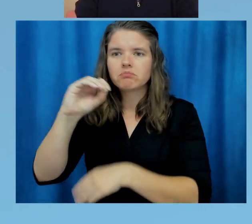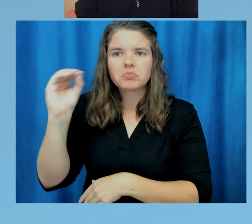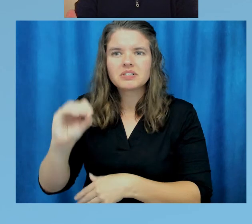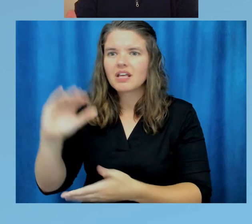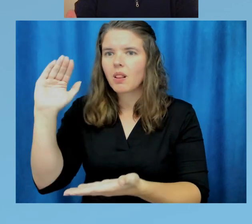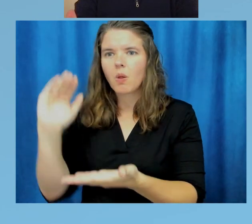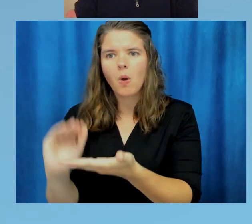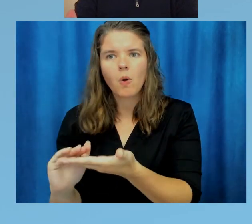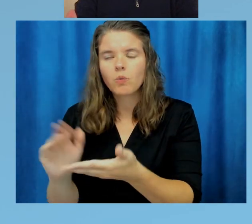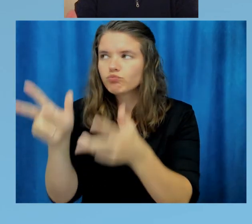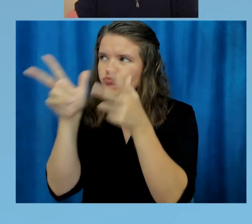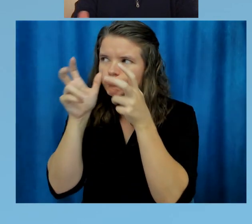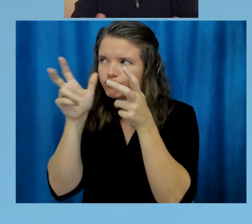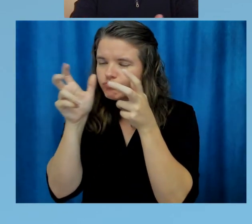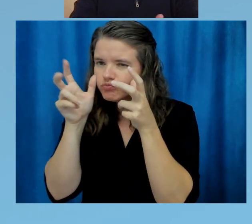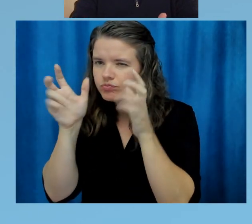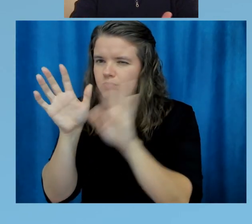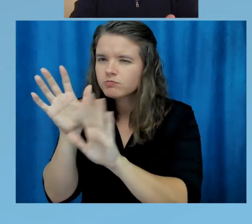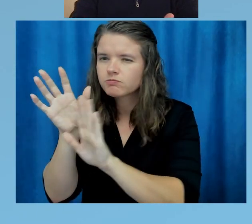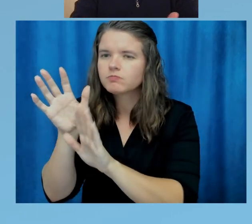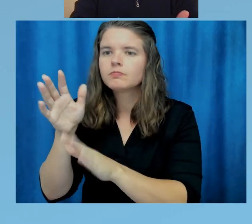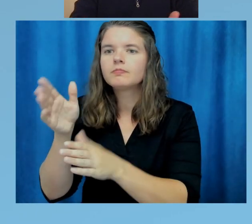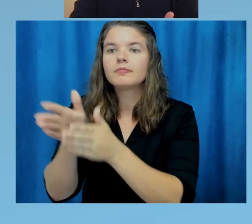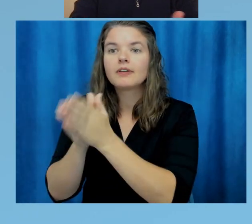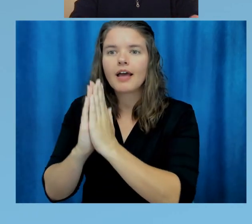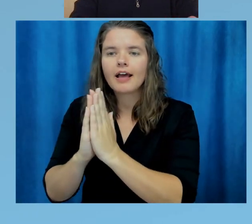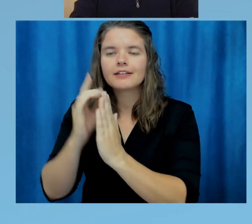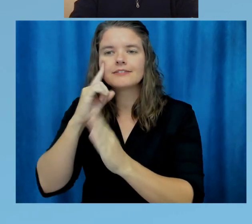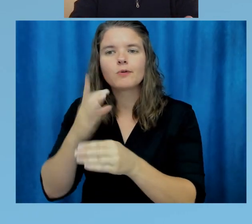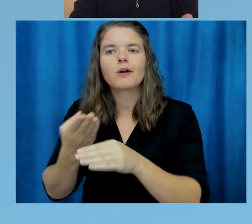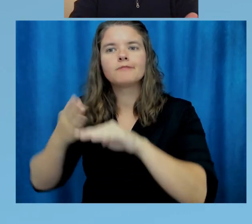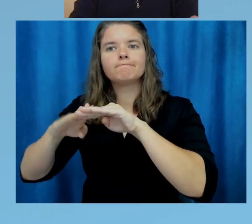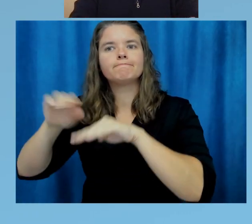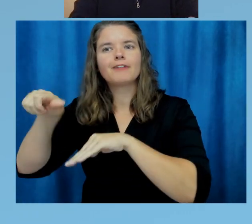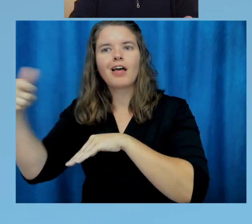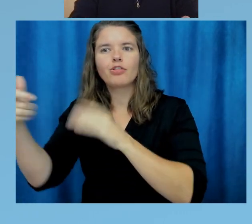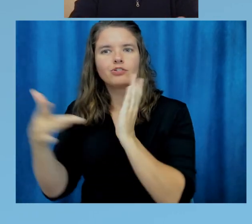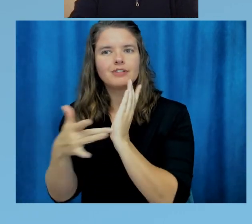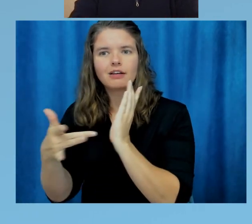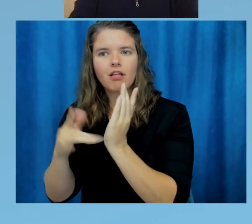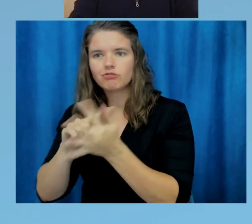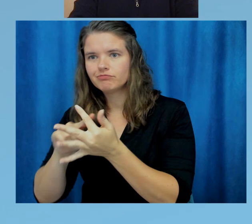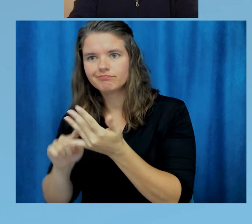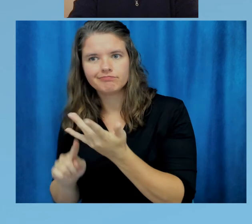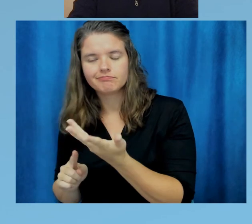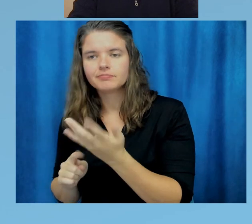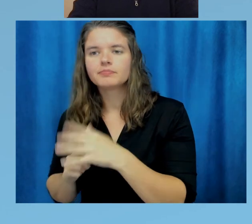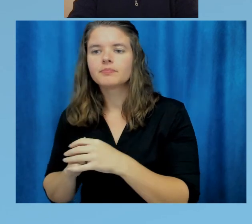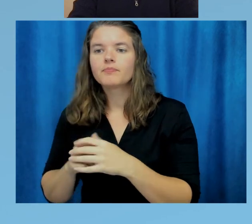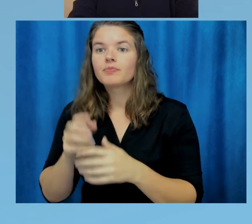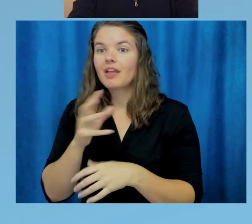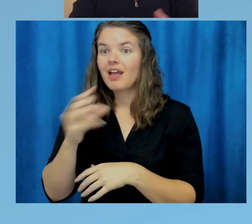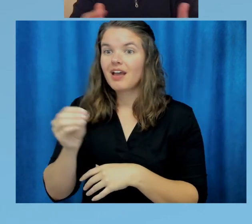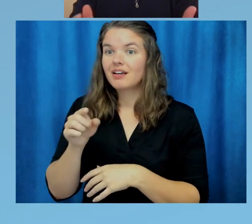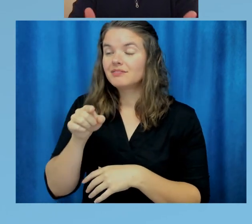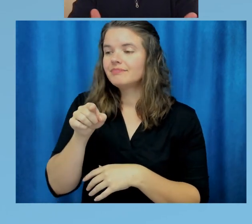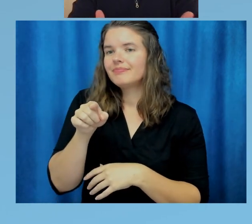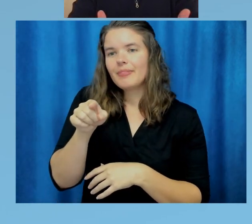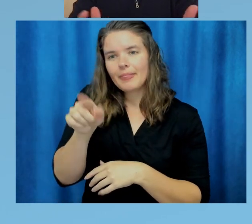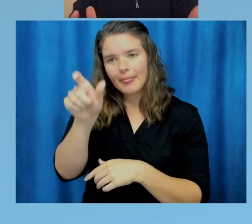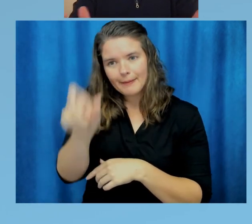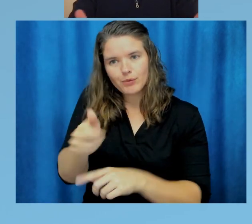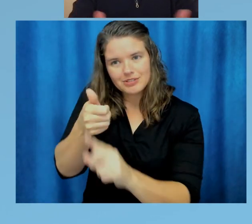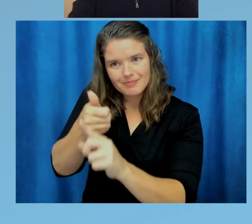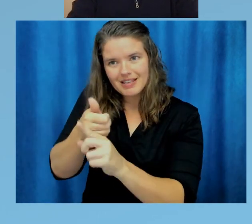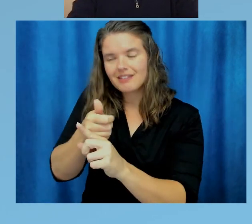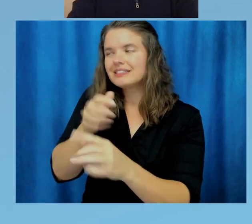get nearly as much, and they may ask to use additional technology, and they will tell